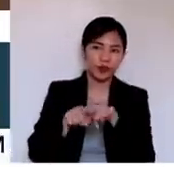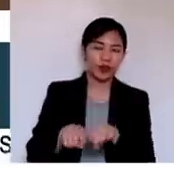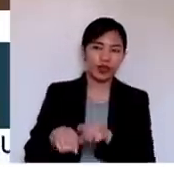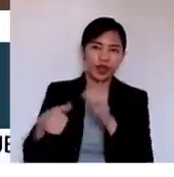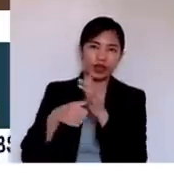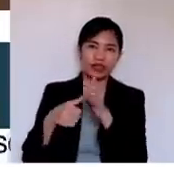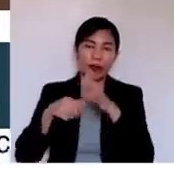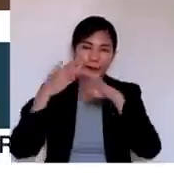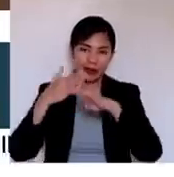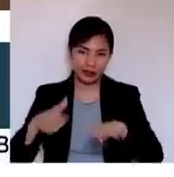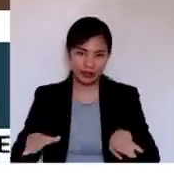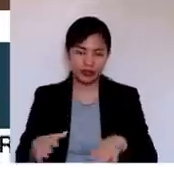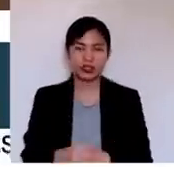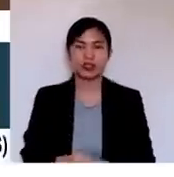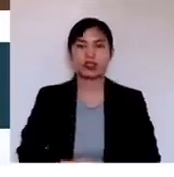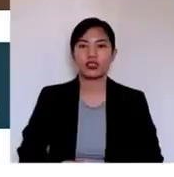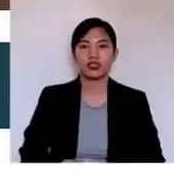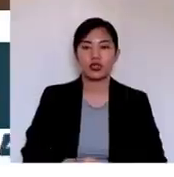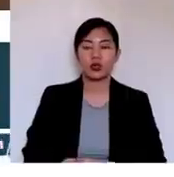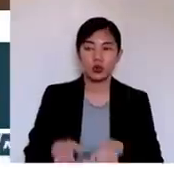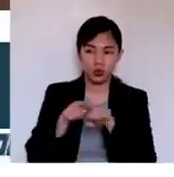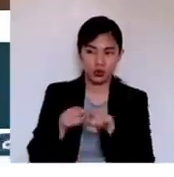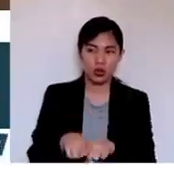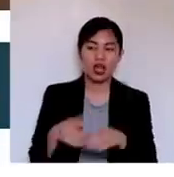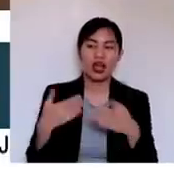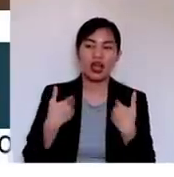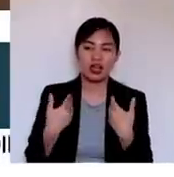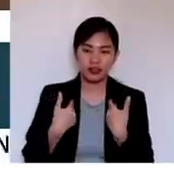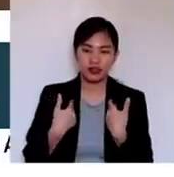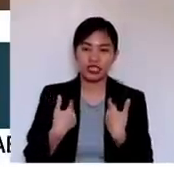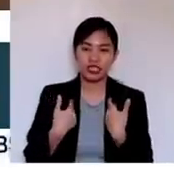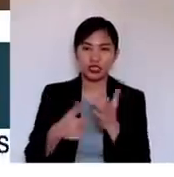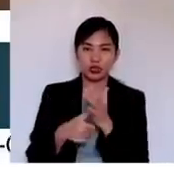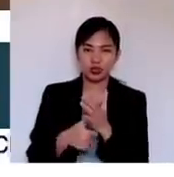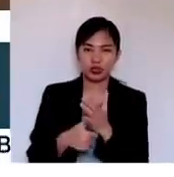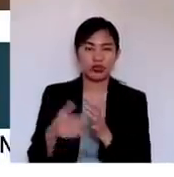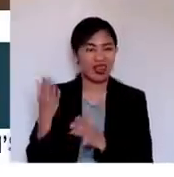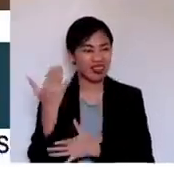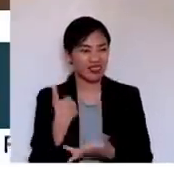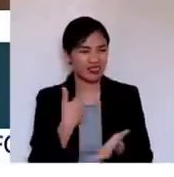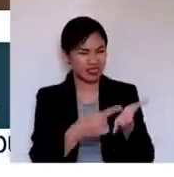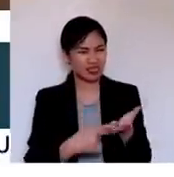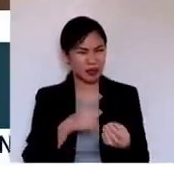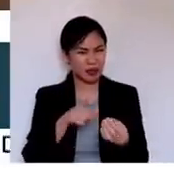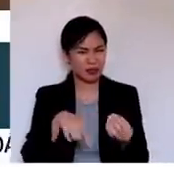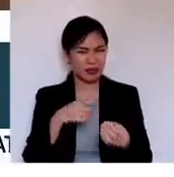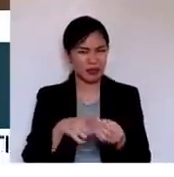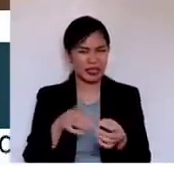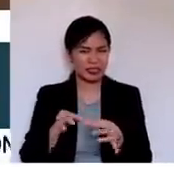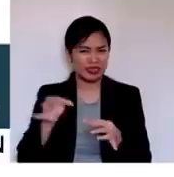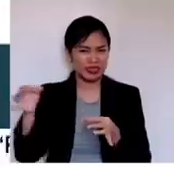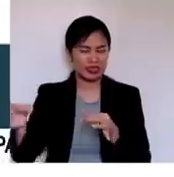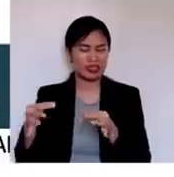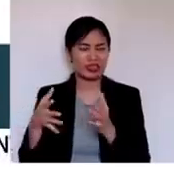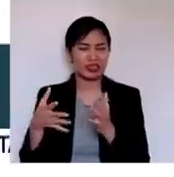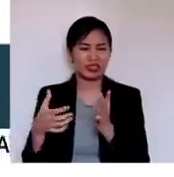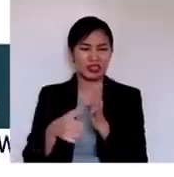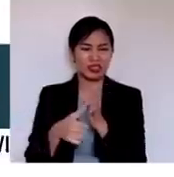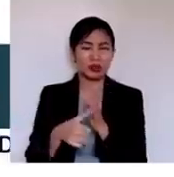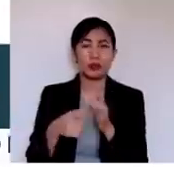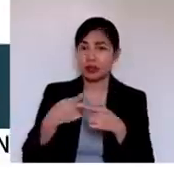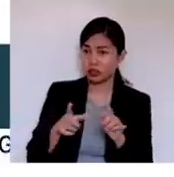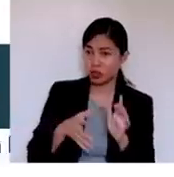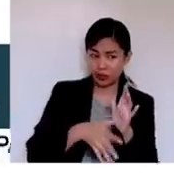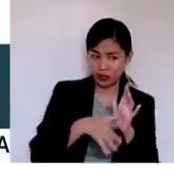election, right? Because there's also talk that there might not be. Yeah, well, the COMELEC said the vote will push through, and we're